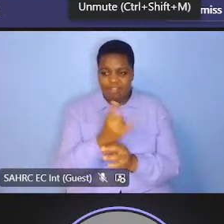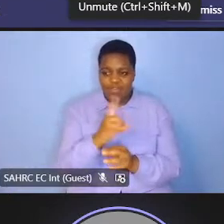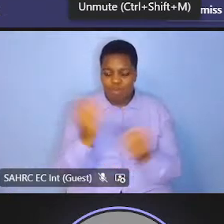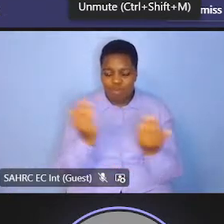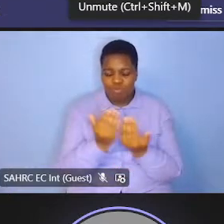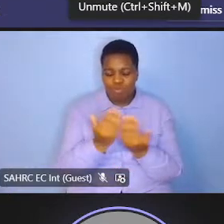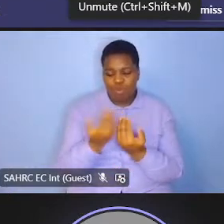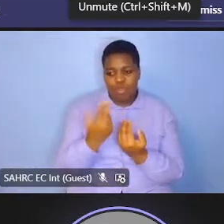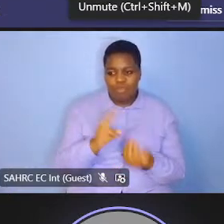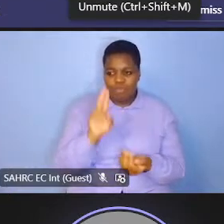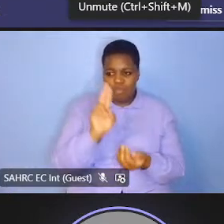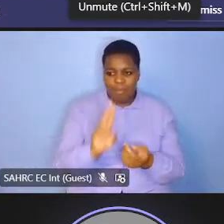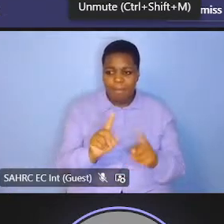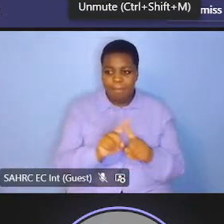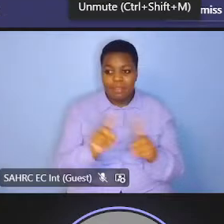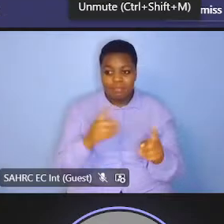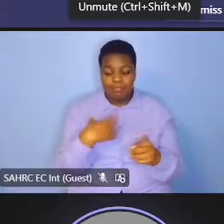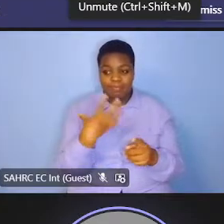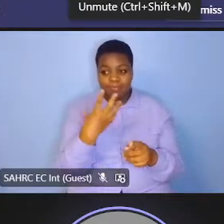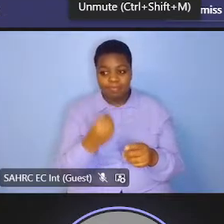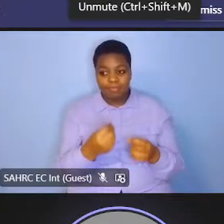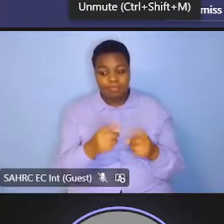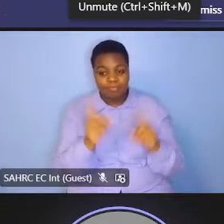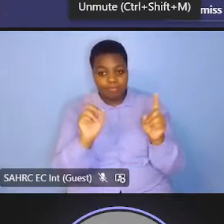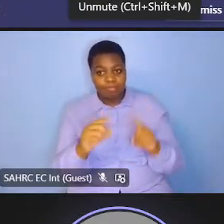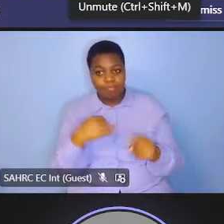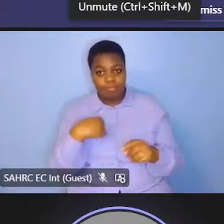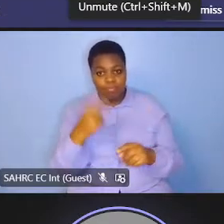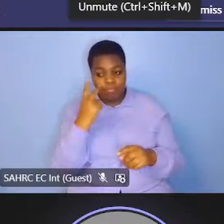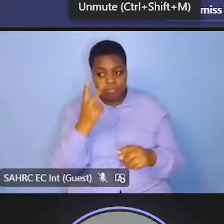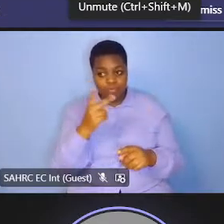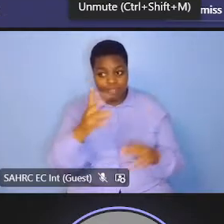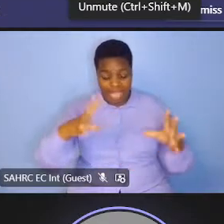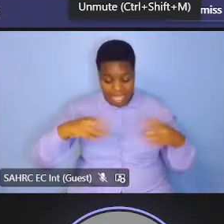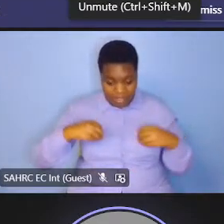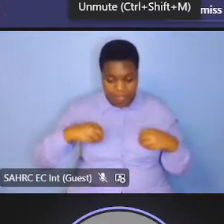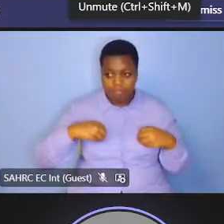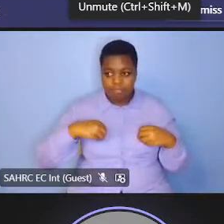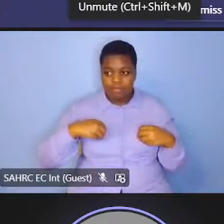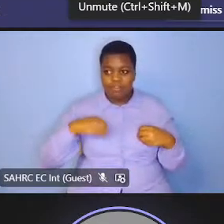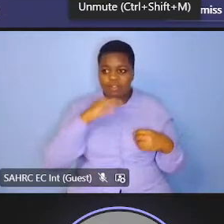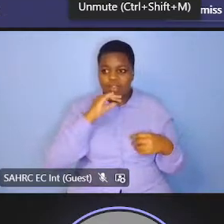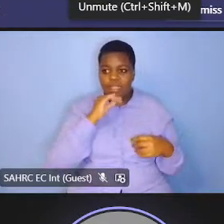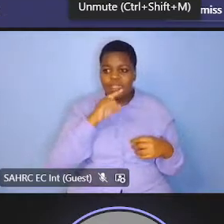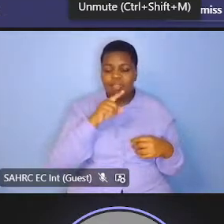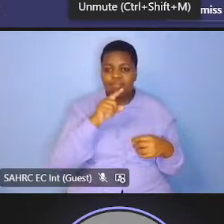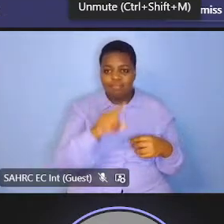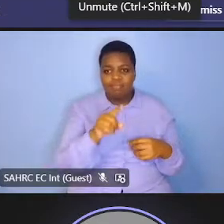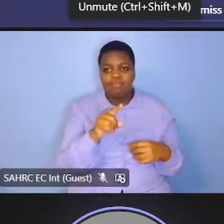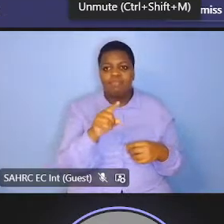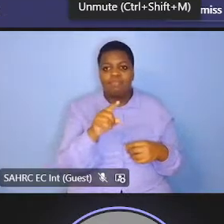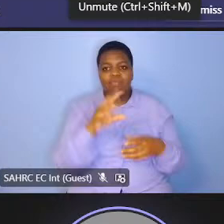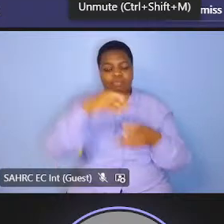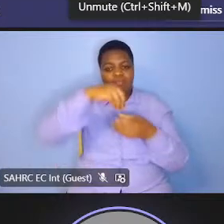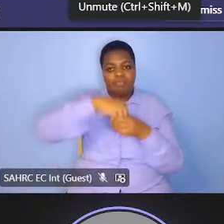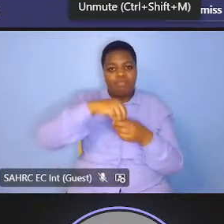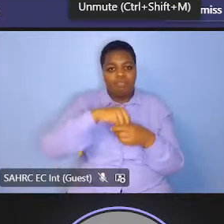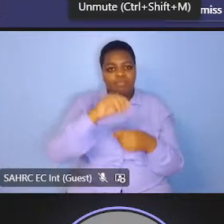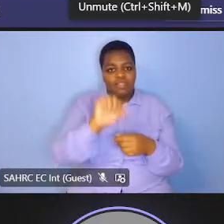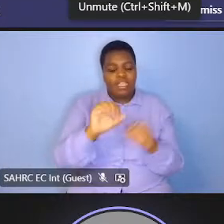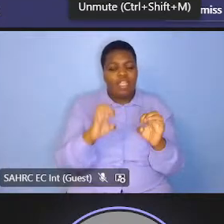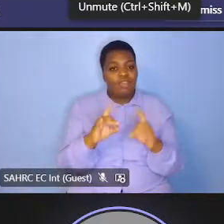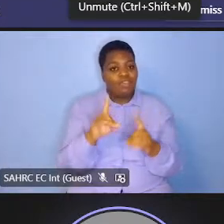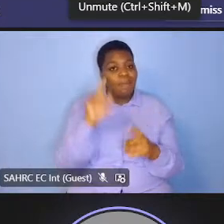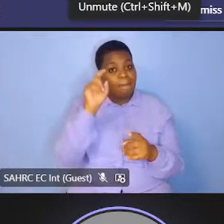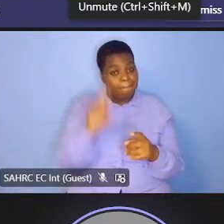uniform. However, the special rapporteur also cites that acceptable that the state and the content of education should